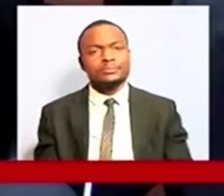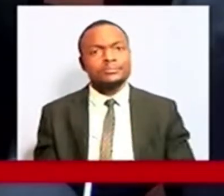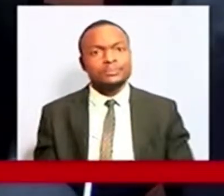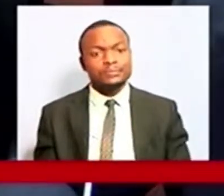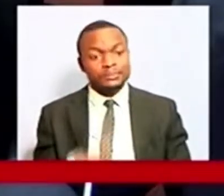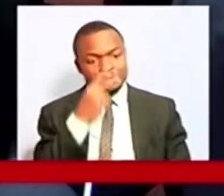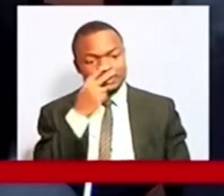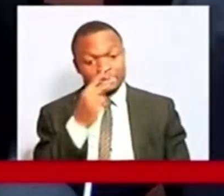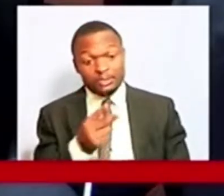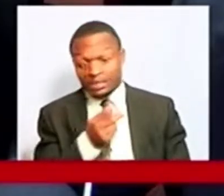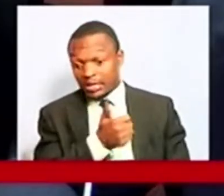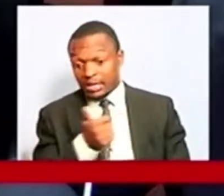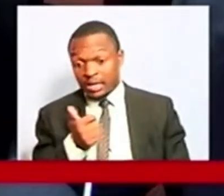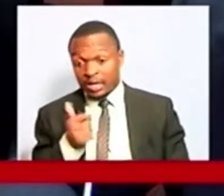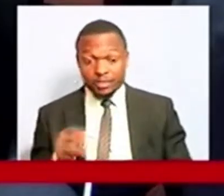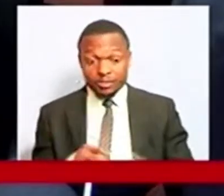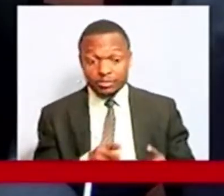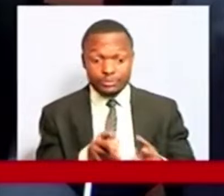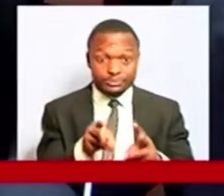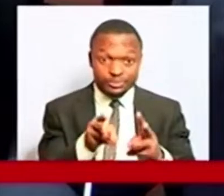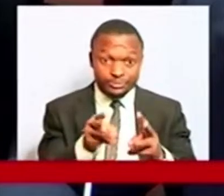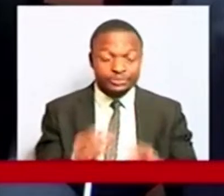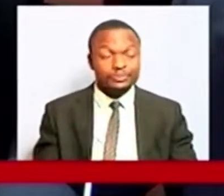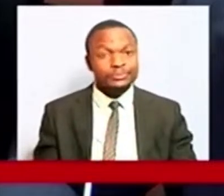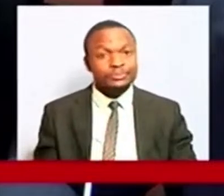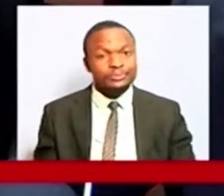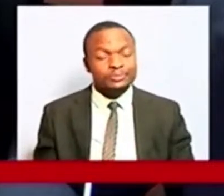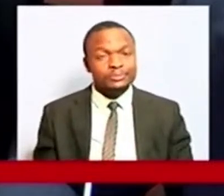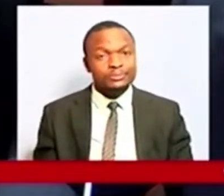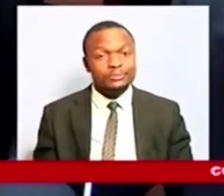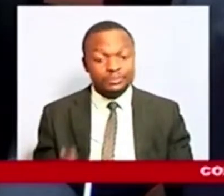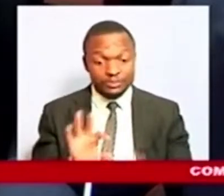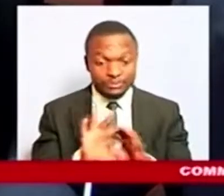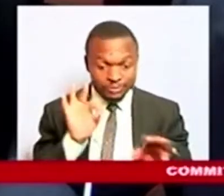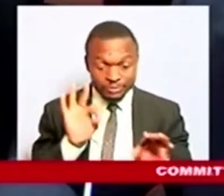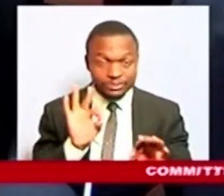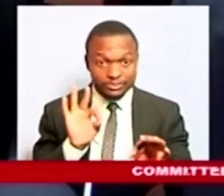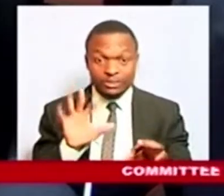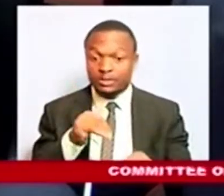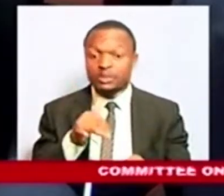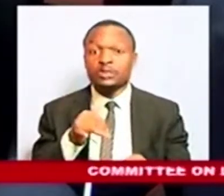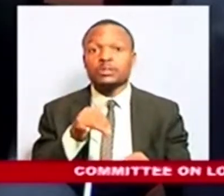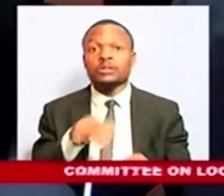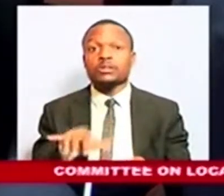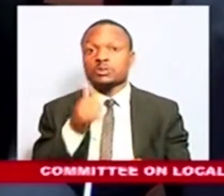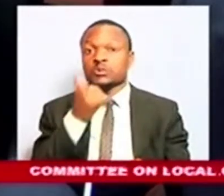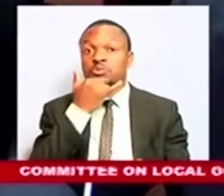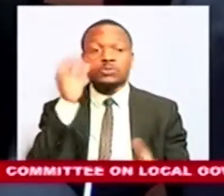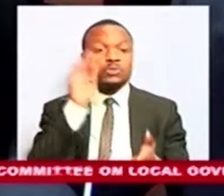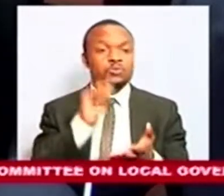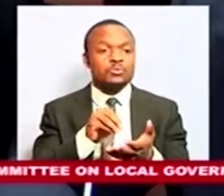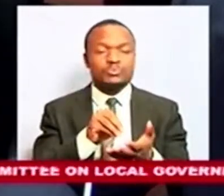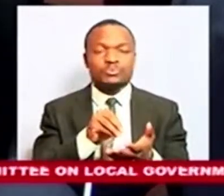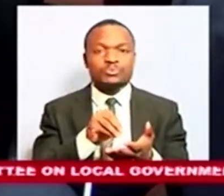look at other avenues to find the misplaced contract? other avenues are so